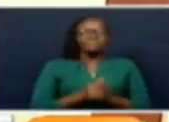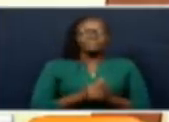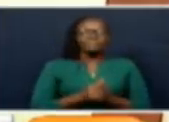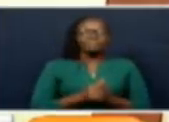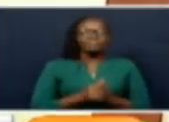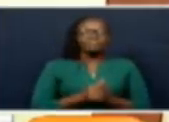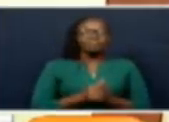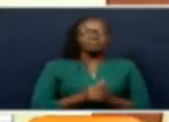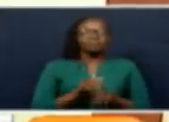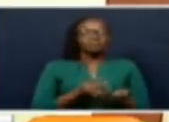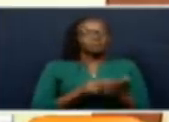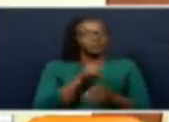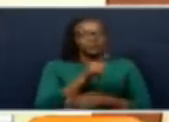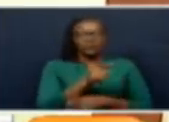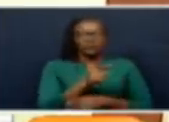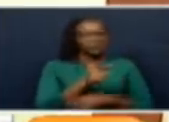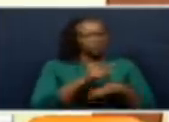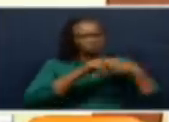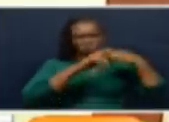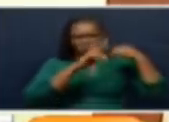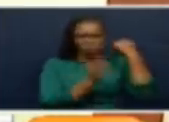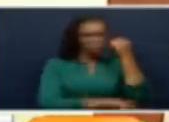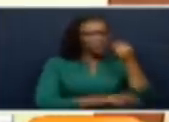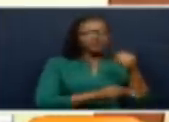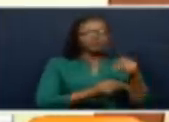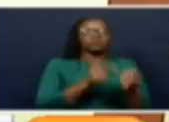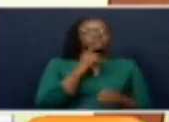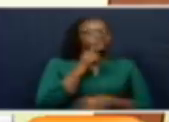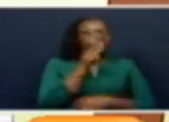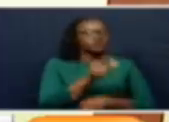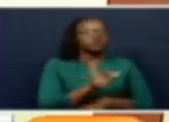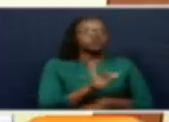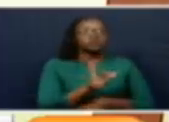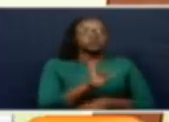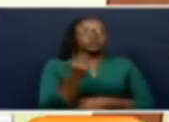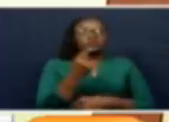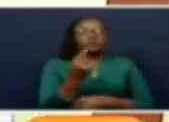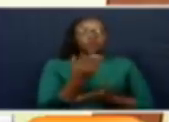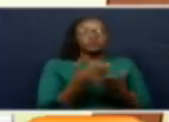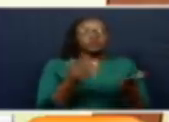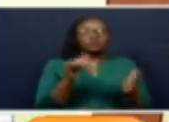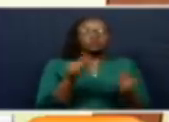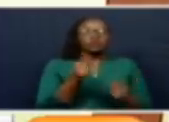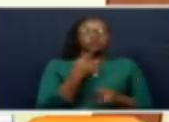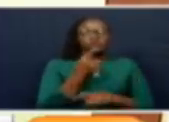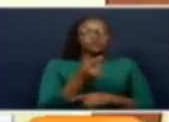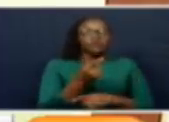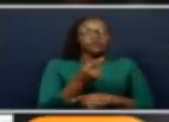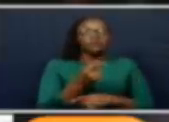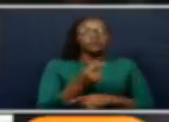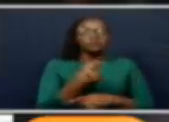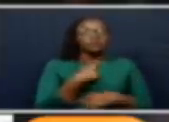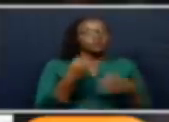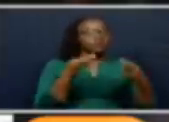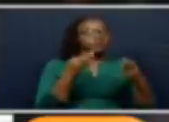is a terrible guy. The only person who tamed him, and I can tell you here for free, is Kibaki.